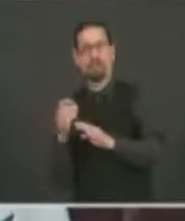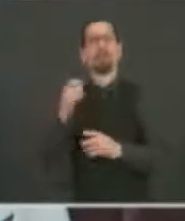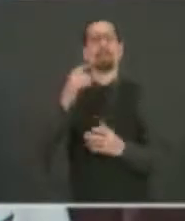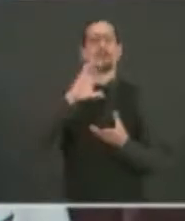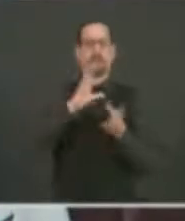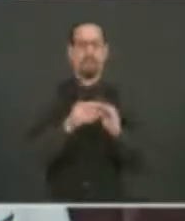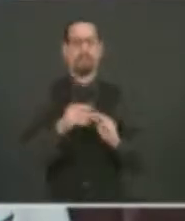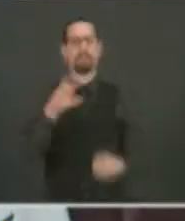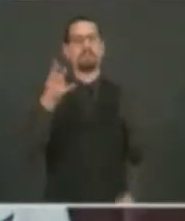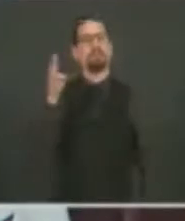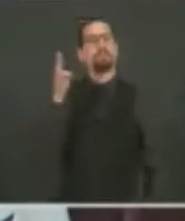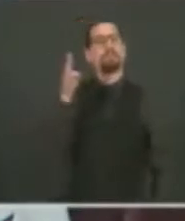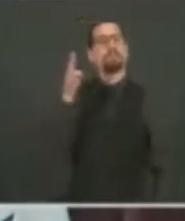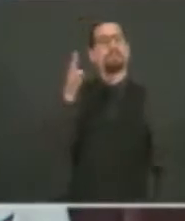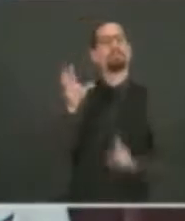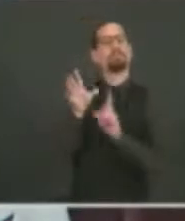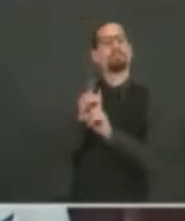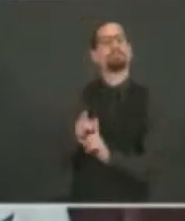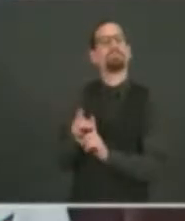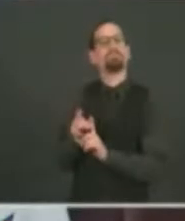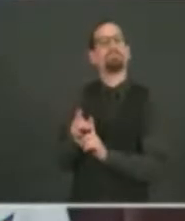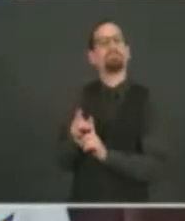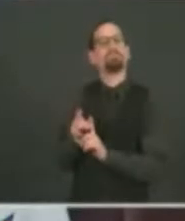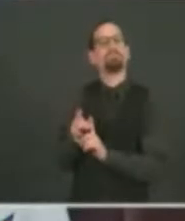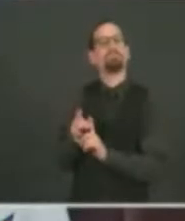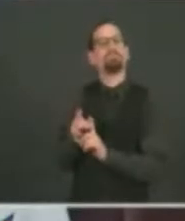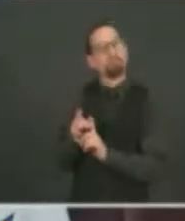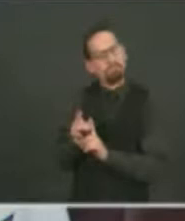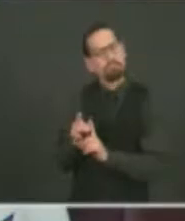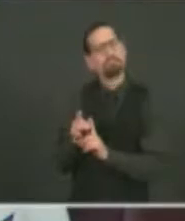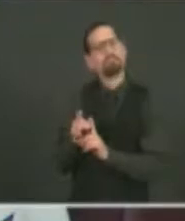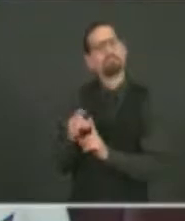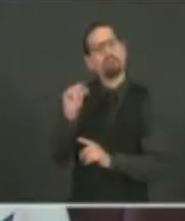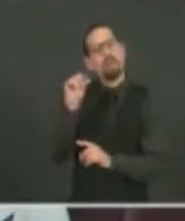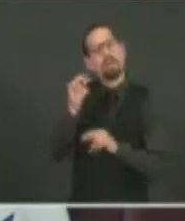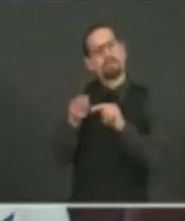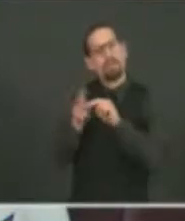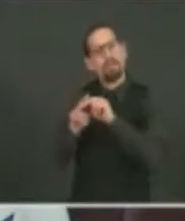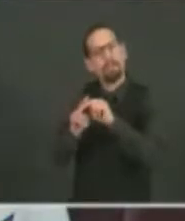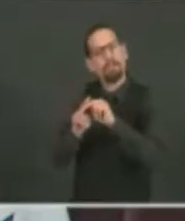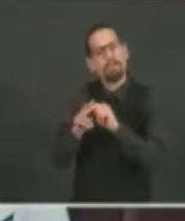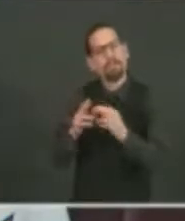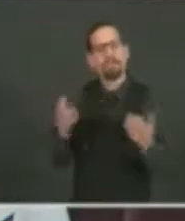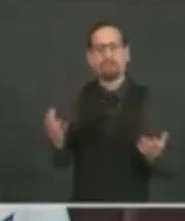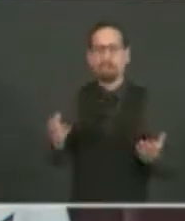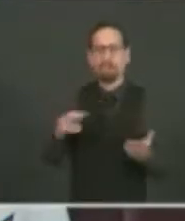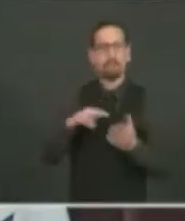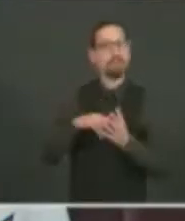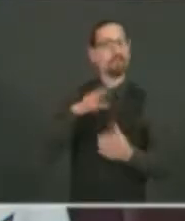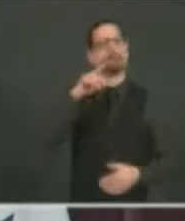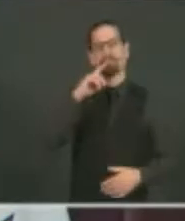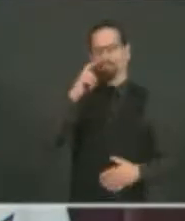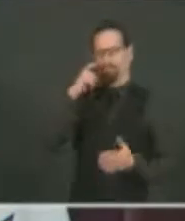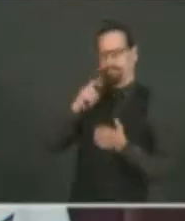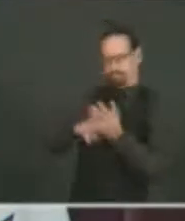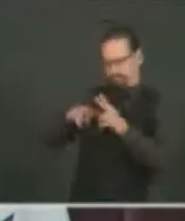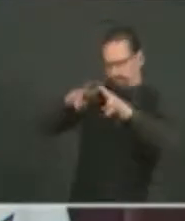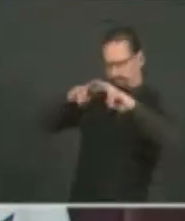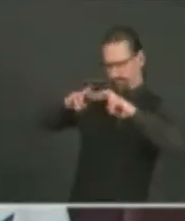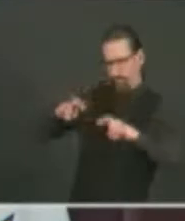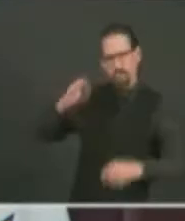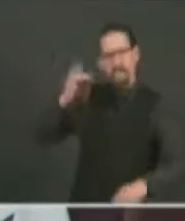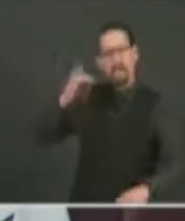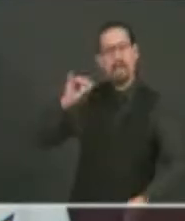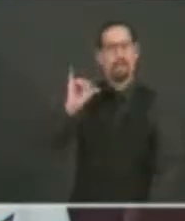testing positive were students living off campus, particularly in apartments on Eaton